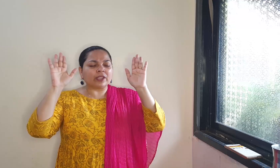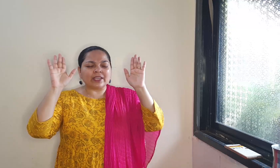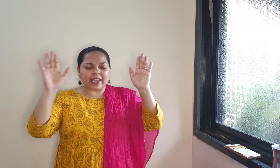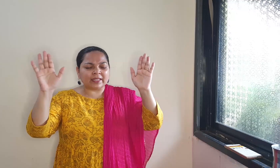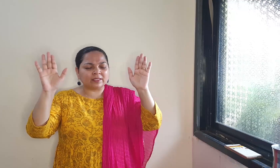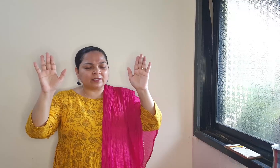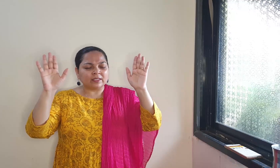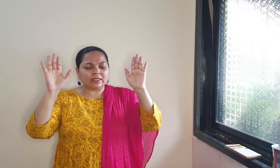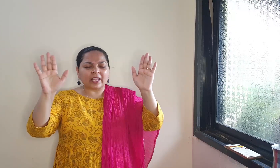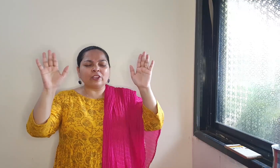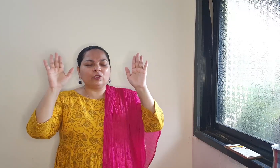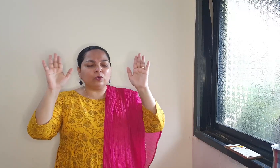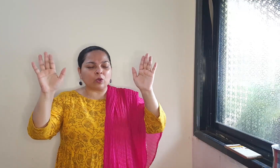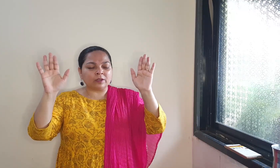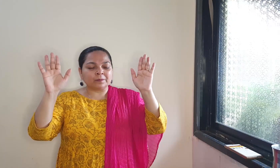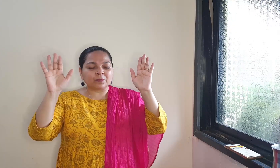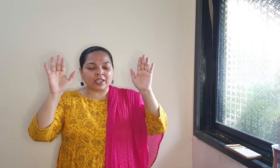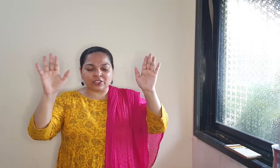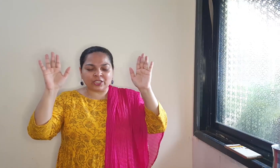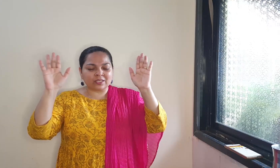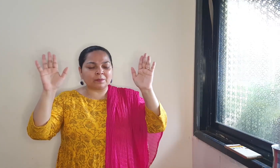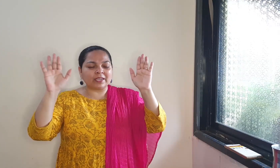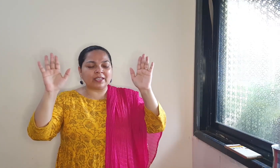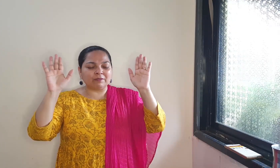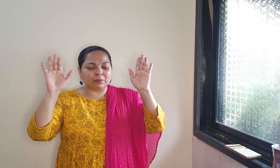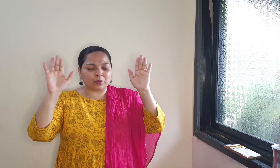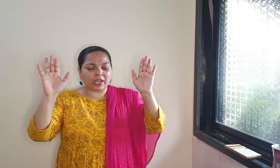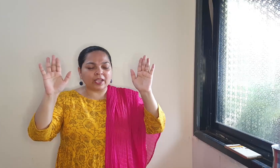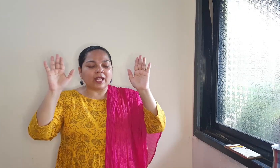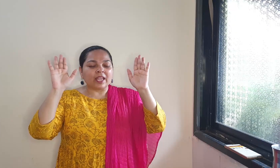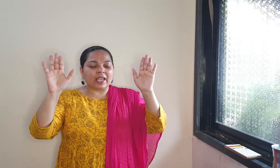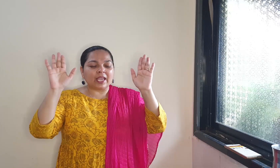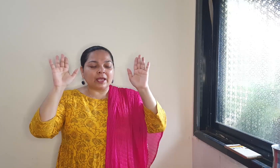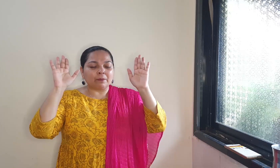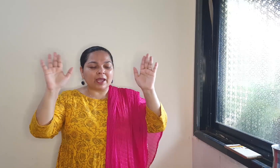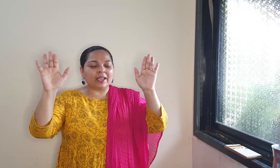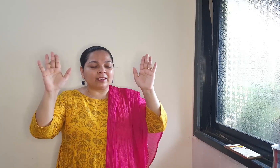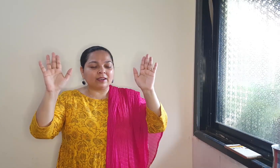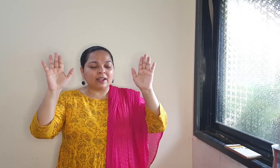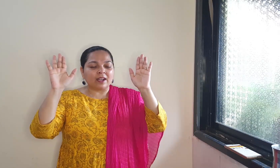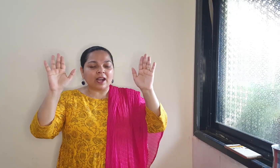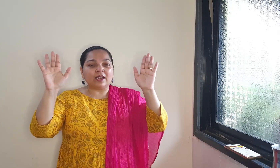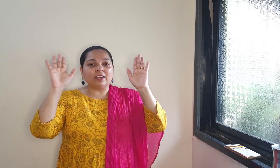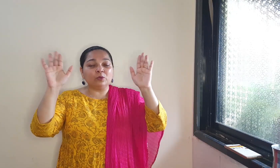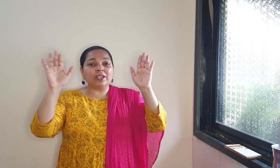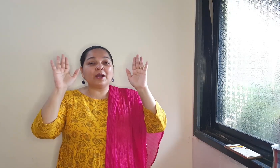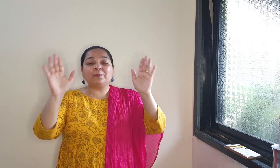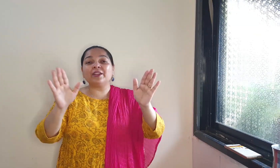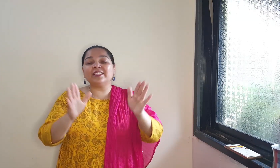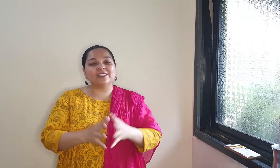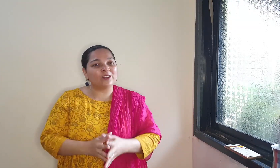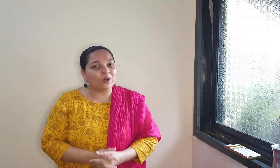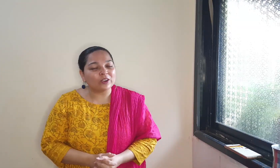They walk in health. Thank you, Lord. In Jesus' mighty name we pray. Amen.